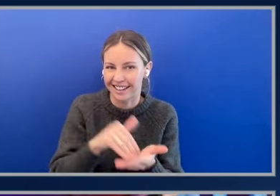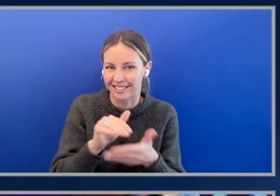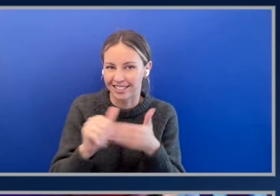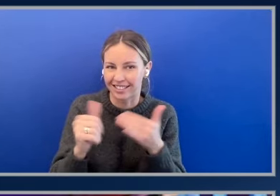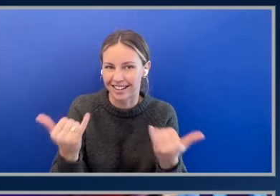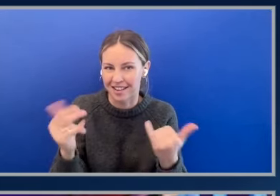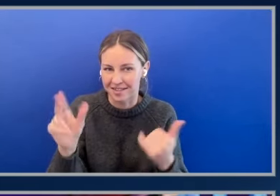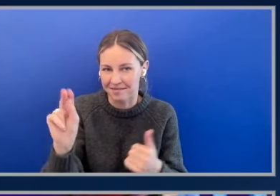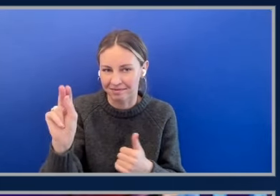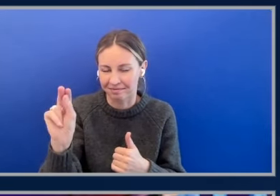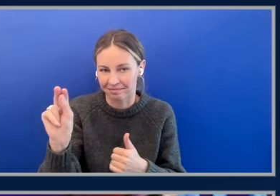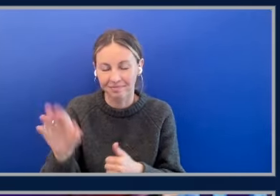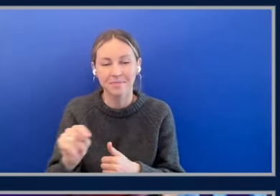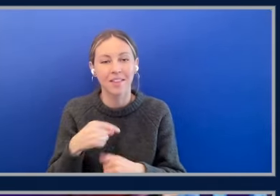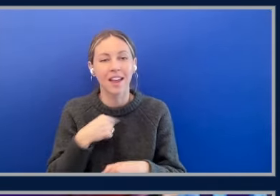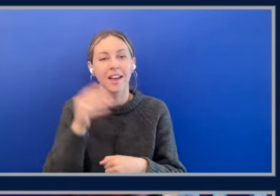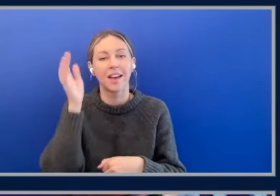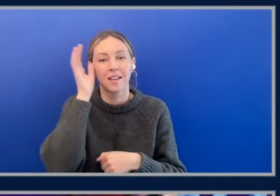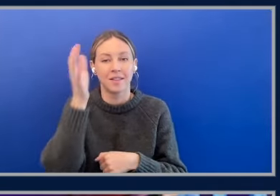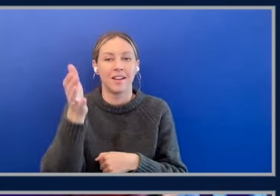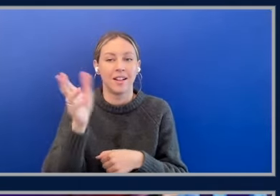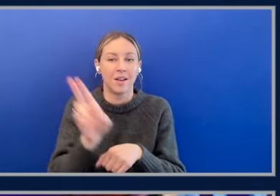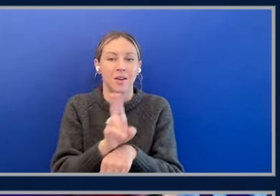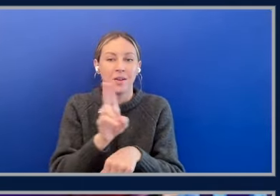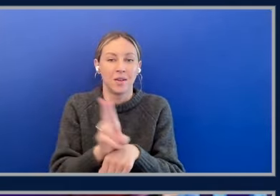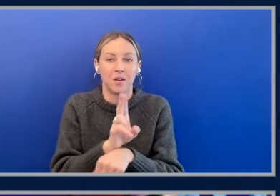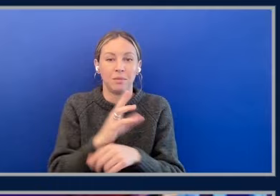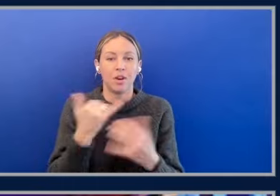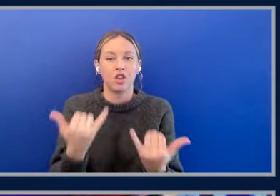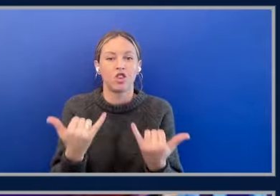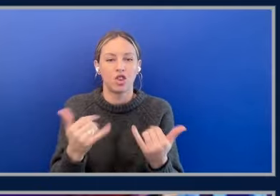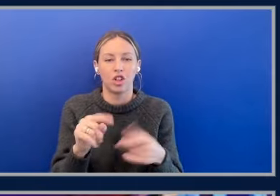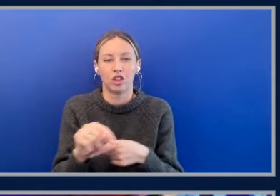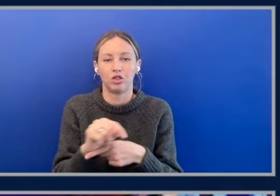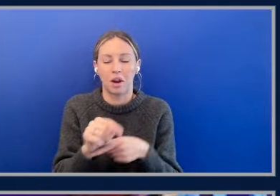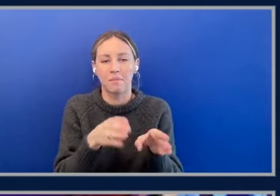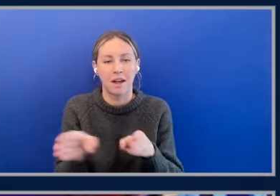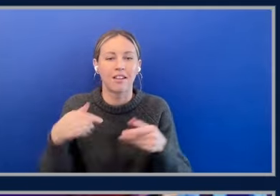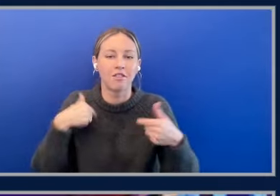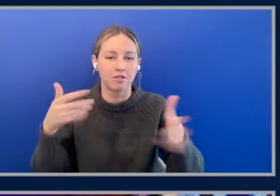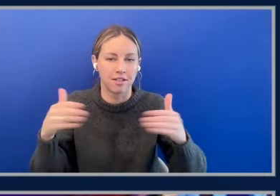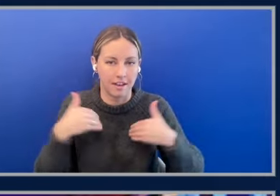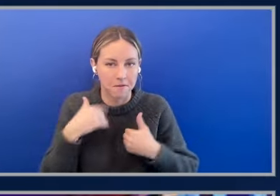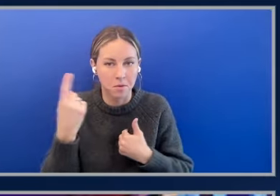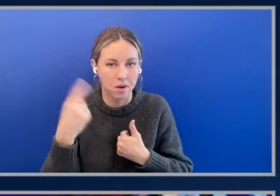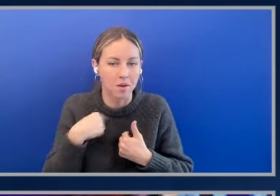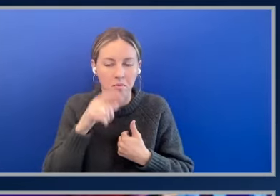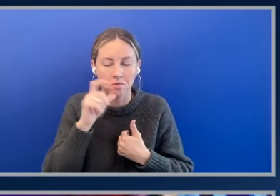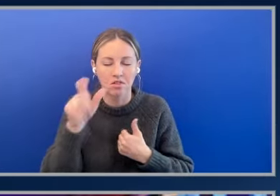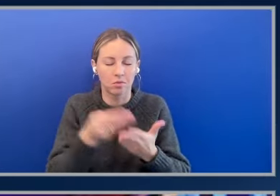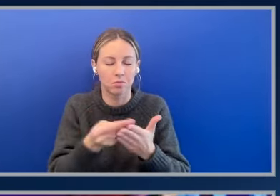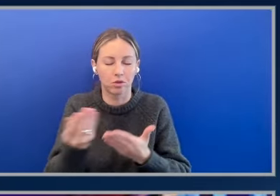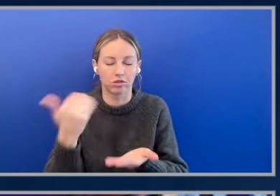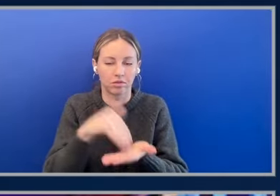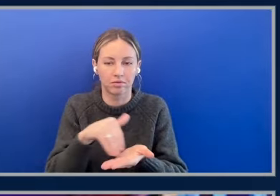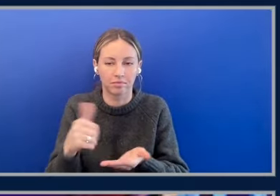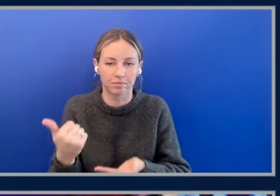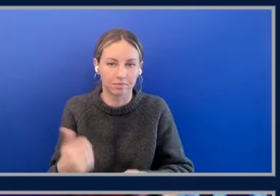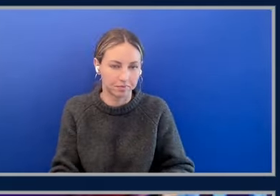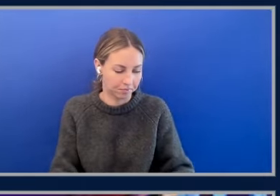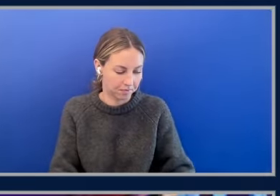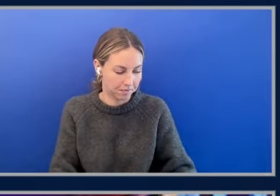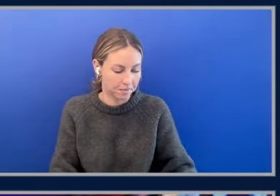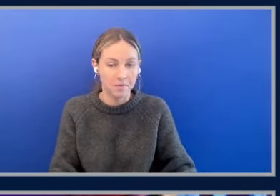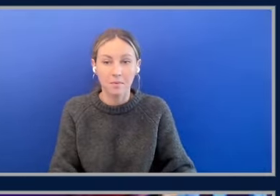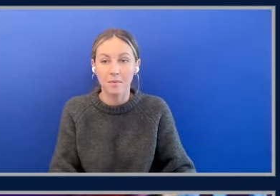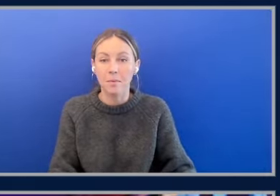So I will use an existing training plan because I already have one. So I don't need to purchase another one. So let me move back,